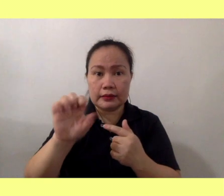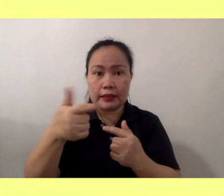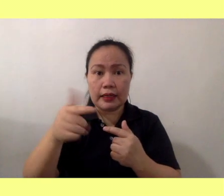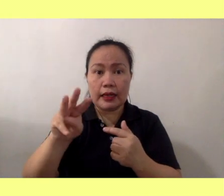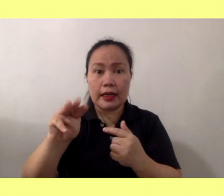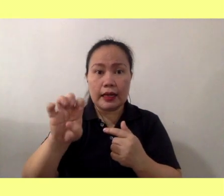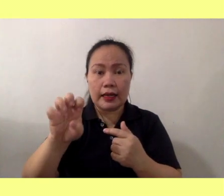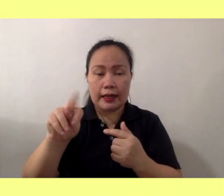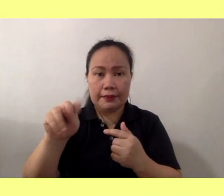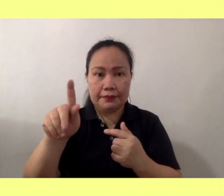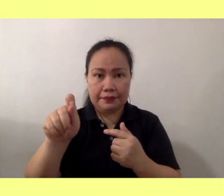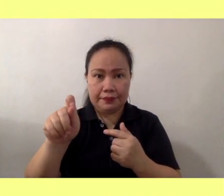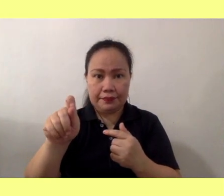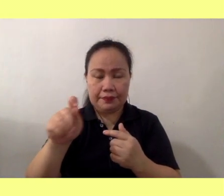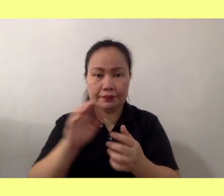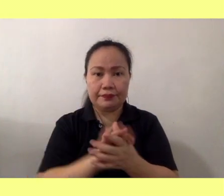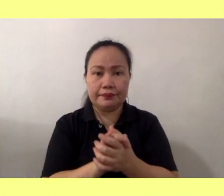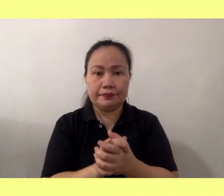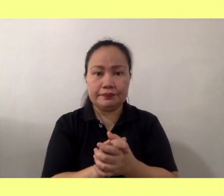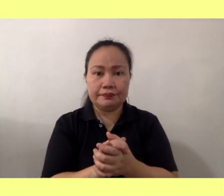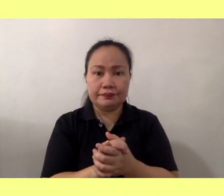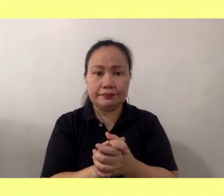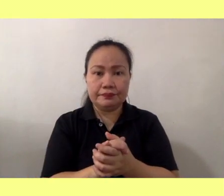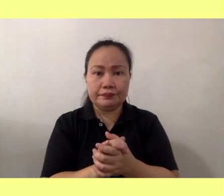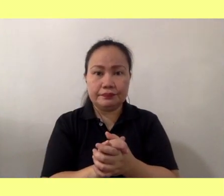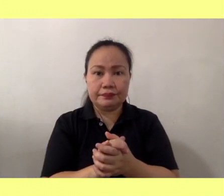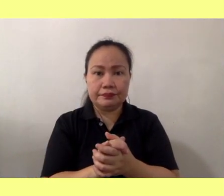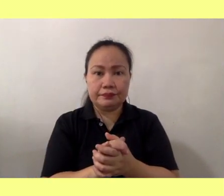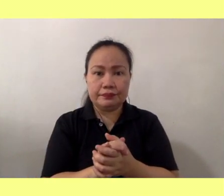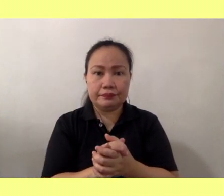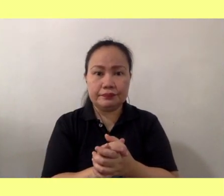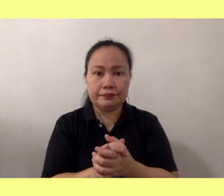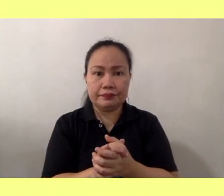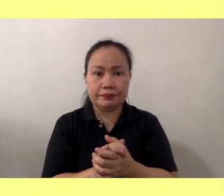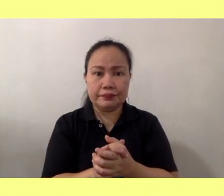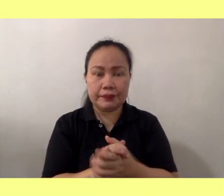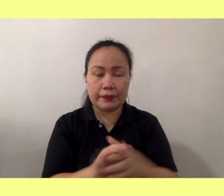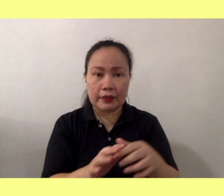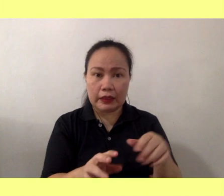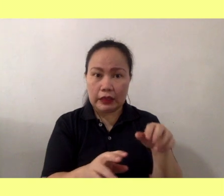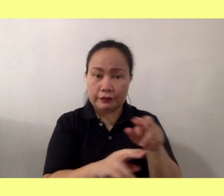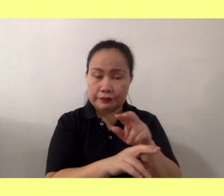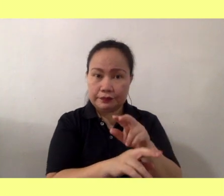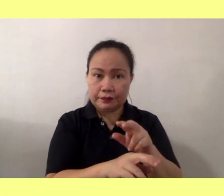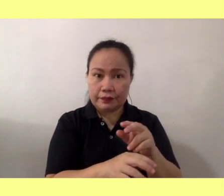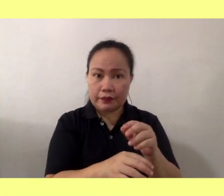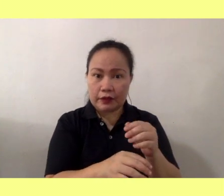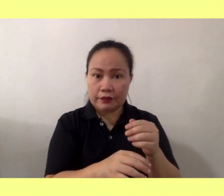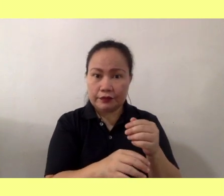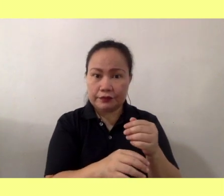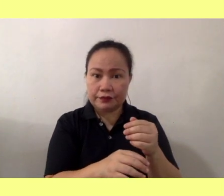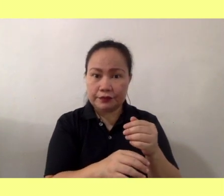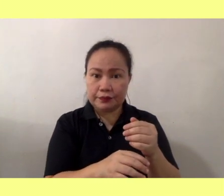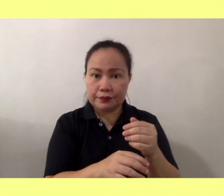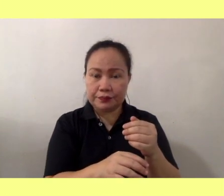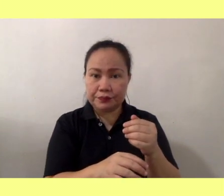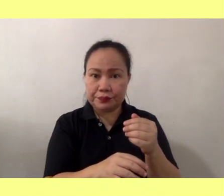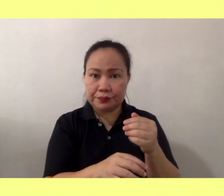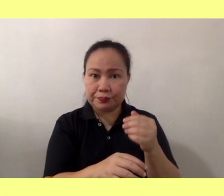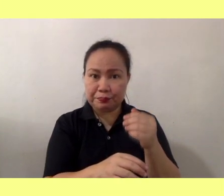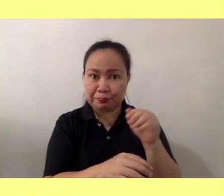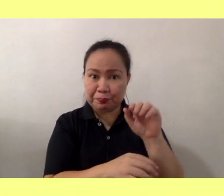it's undefined. Okay? Now, from undefined terms, we can now have